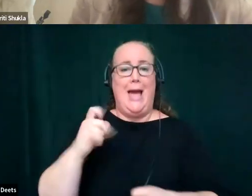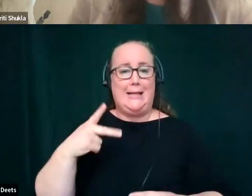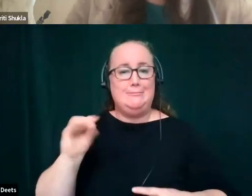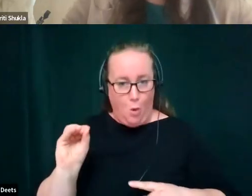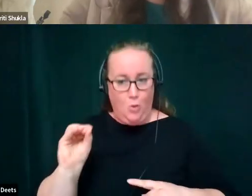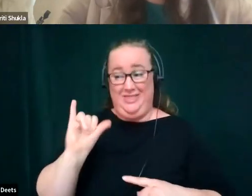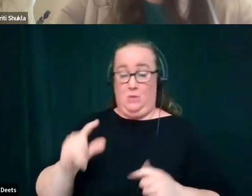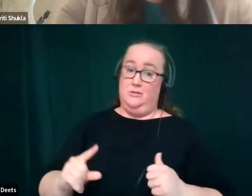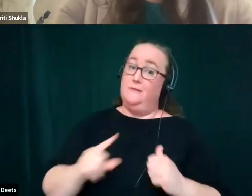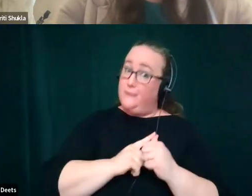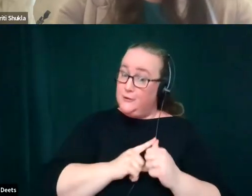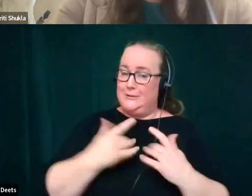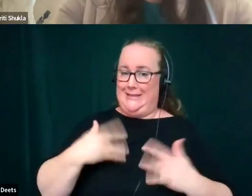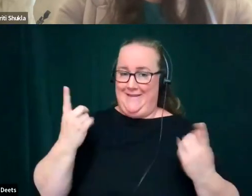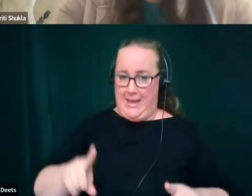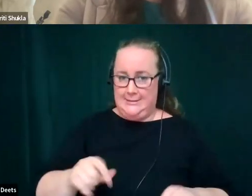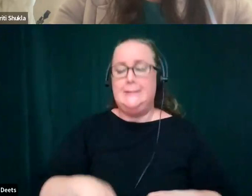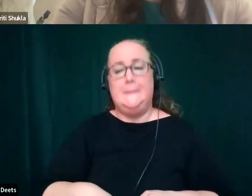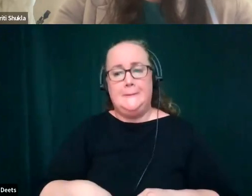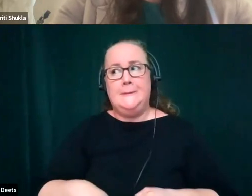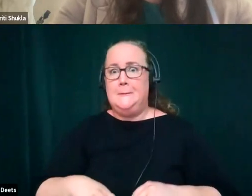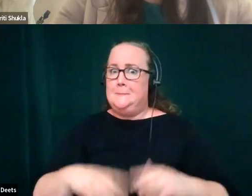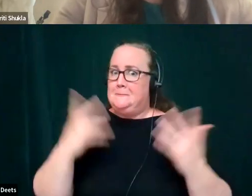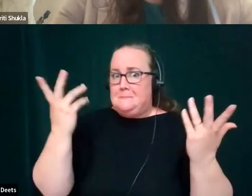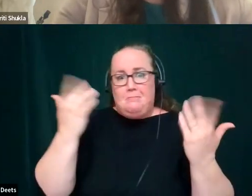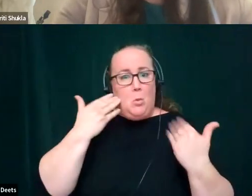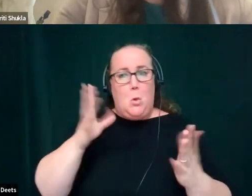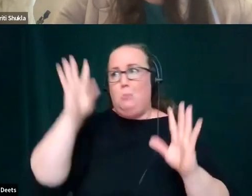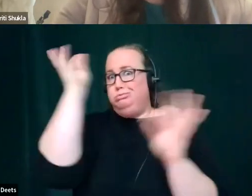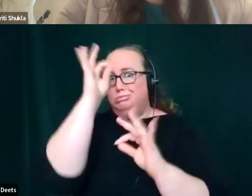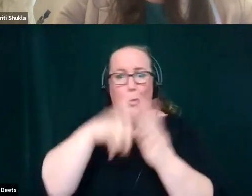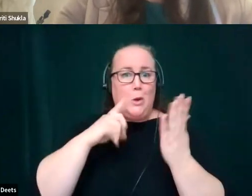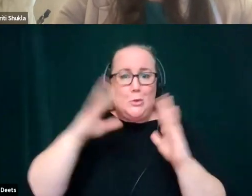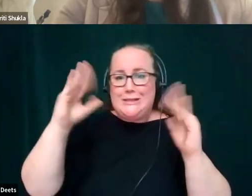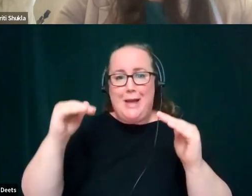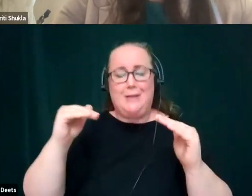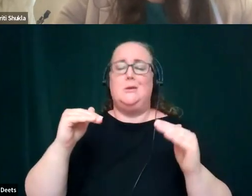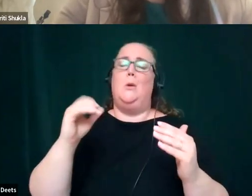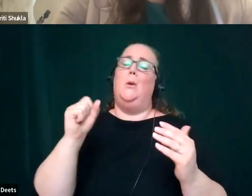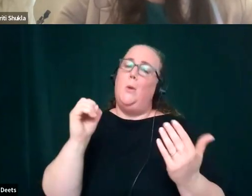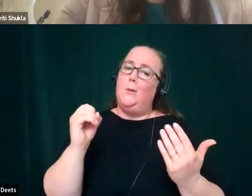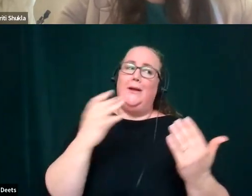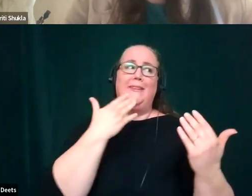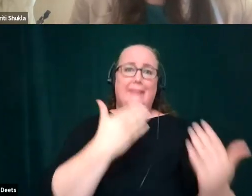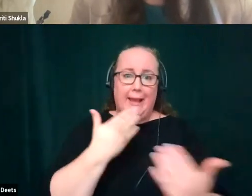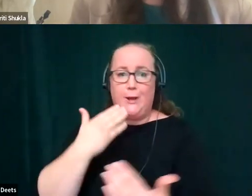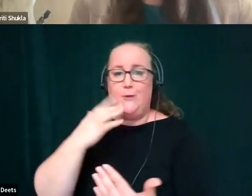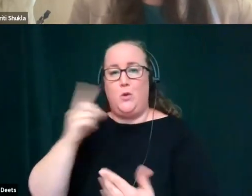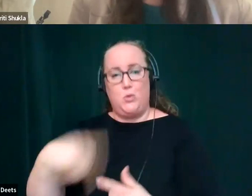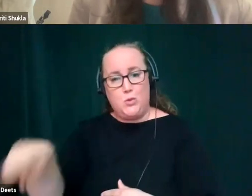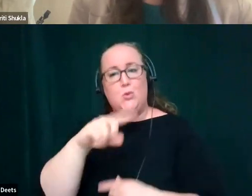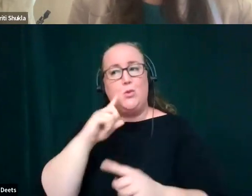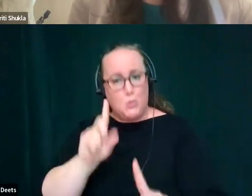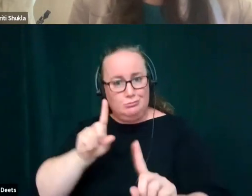time that we put on that event. We had no idea what to expect. And I just want to say thank you to everybody who attended and participated. And